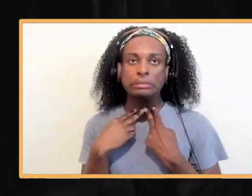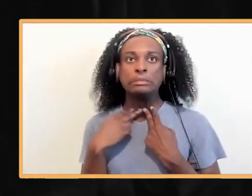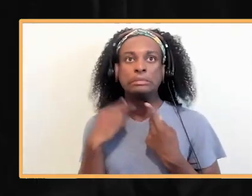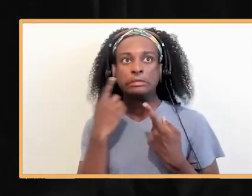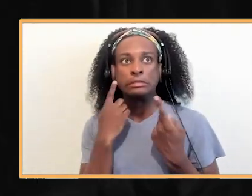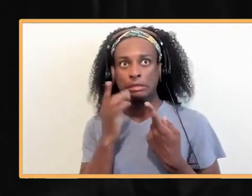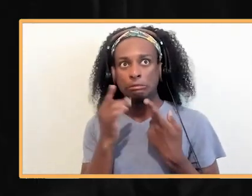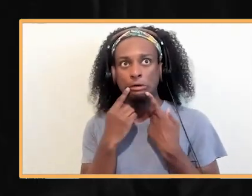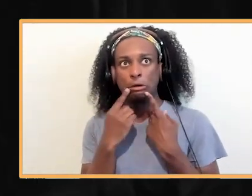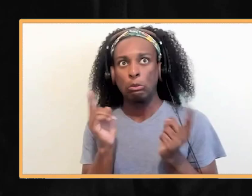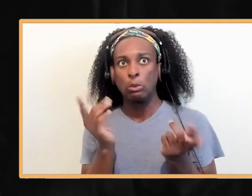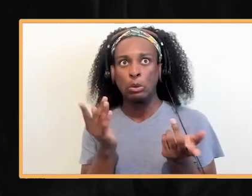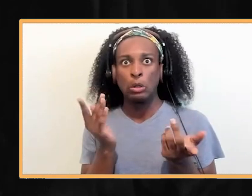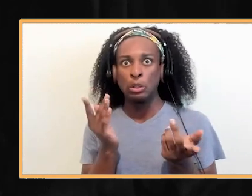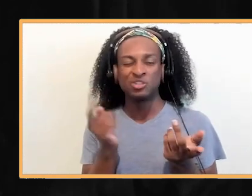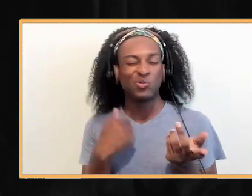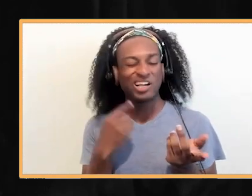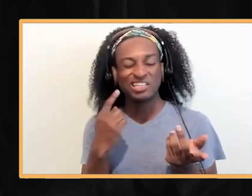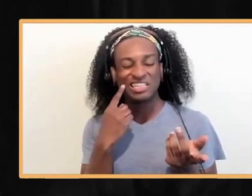apathy or immobilization,